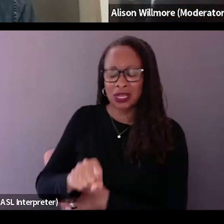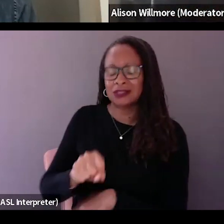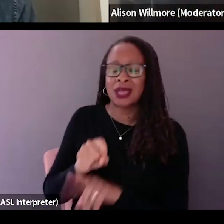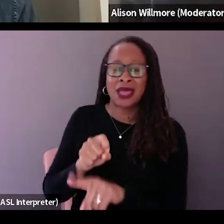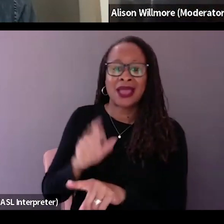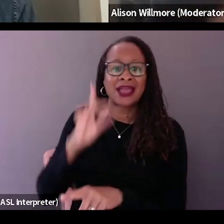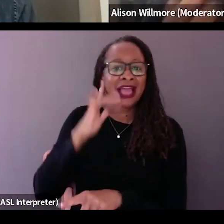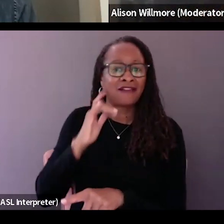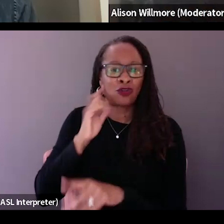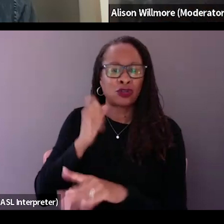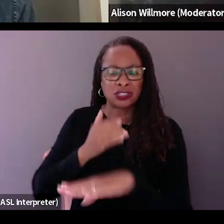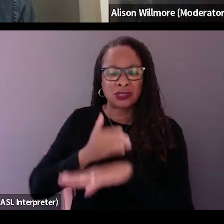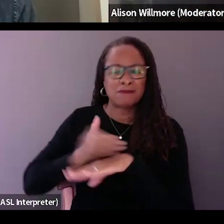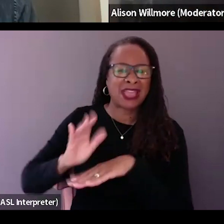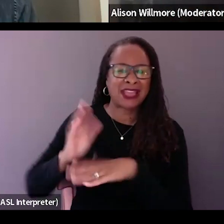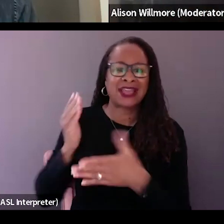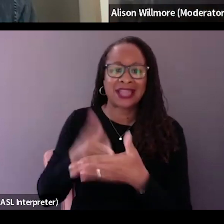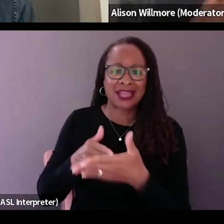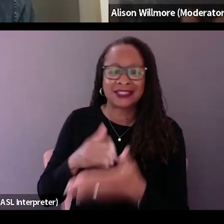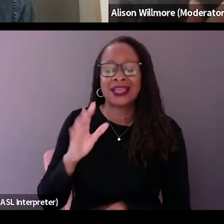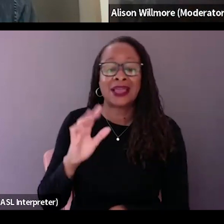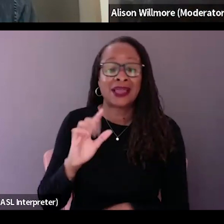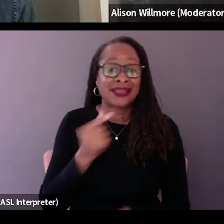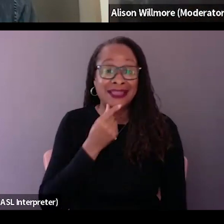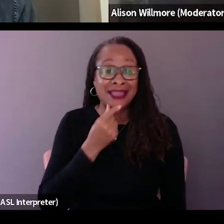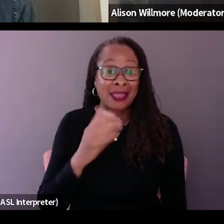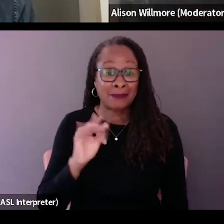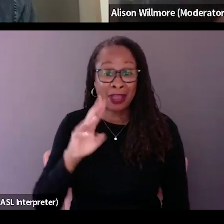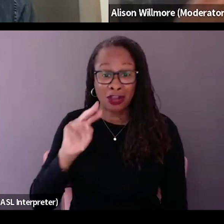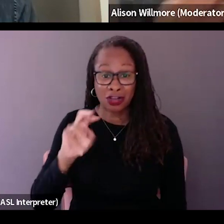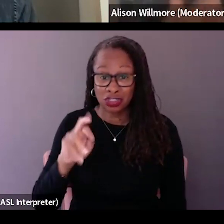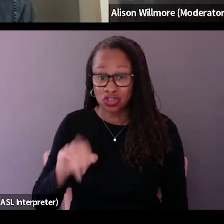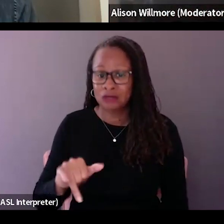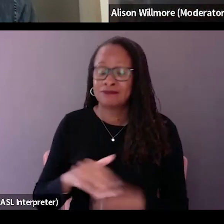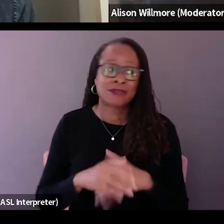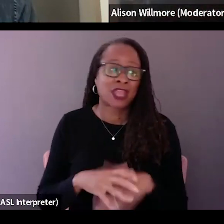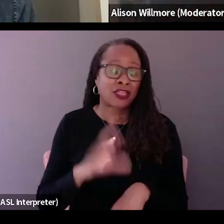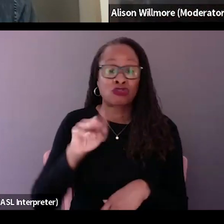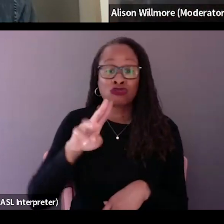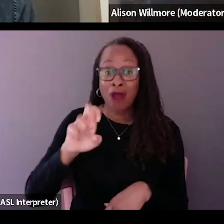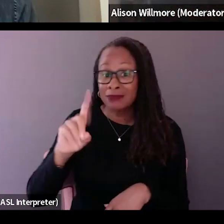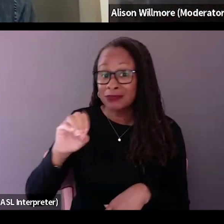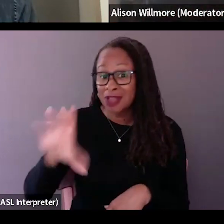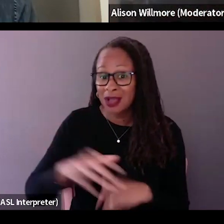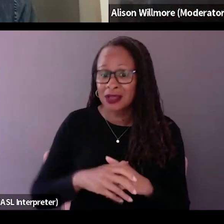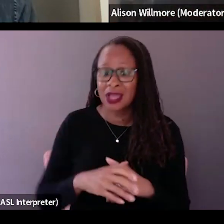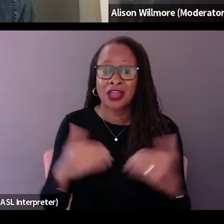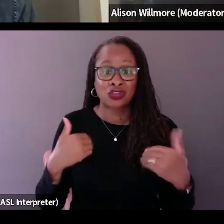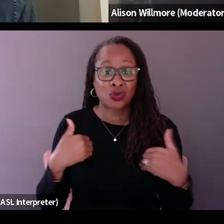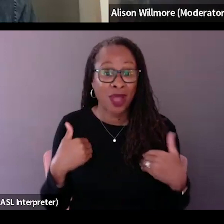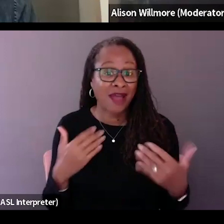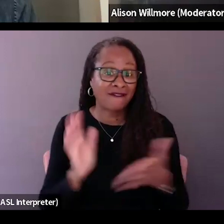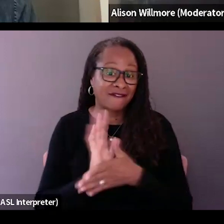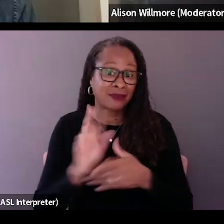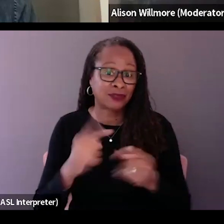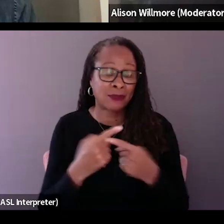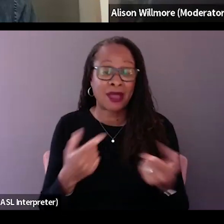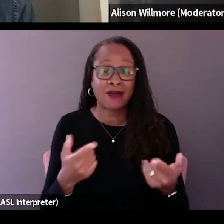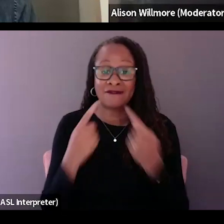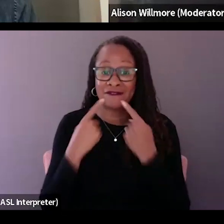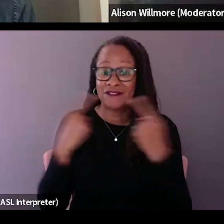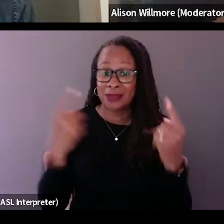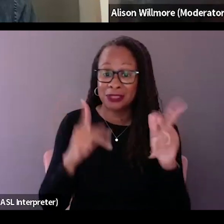The Keepers is a true crime docuseries. And you have made films about kind of prominent public figures like Serena Williams, Dr.